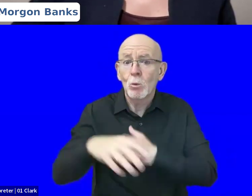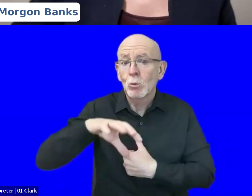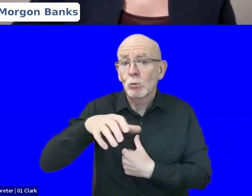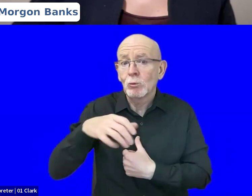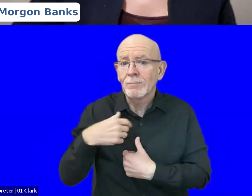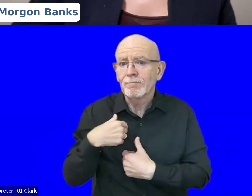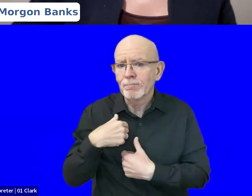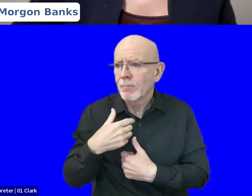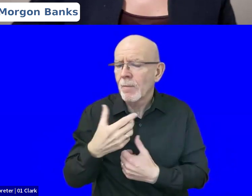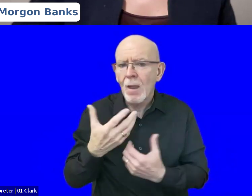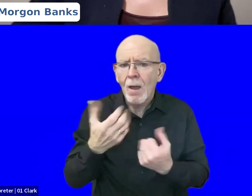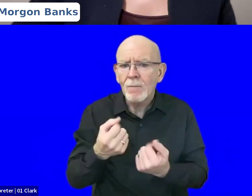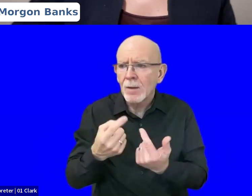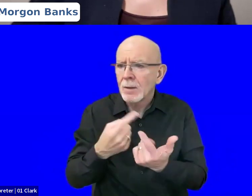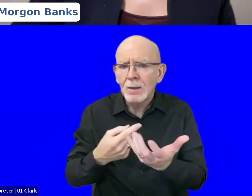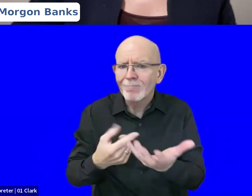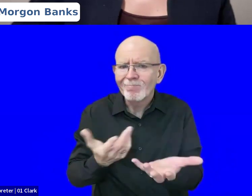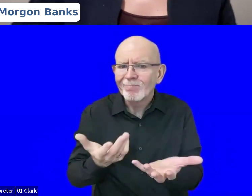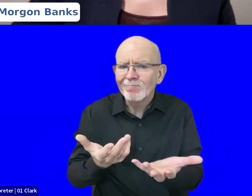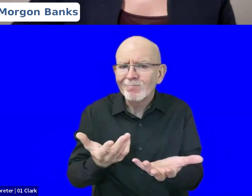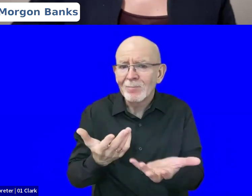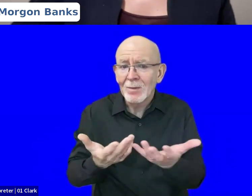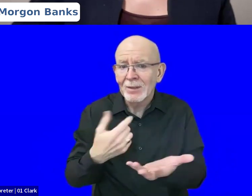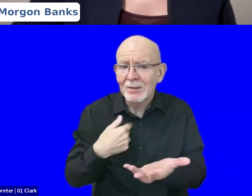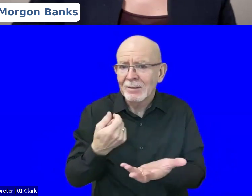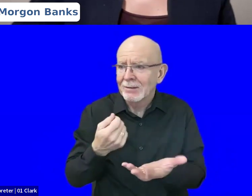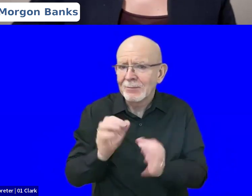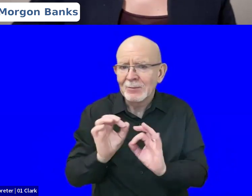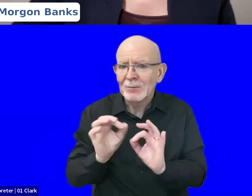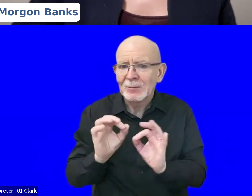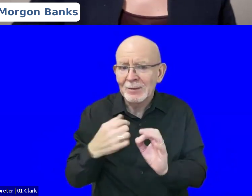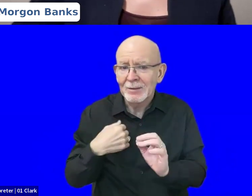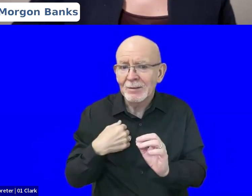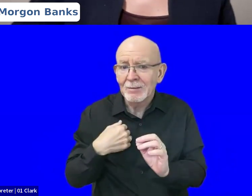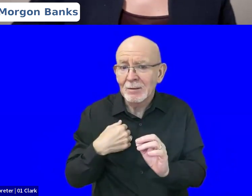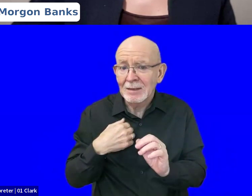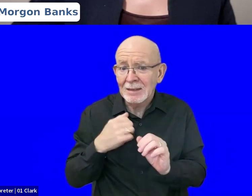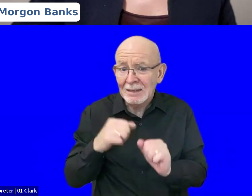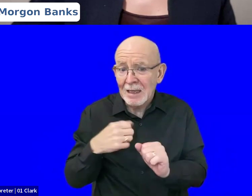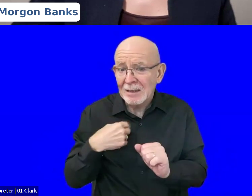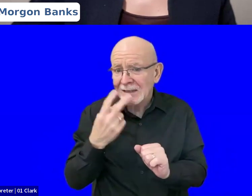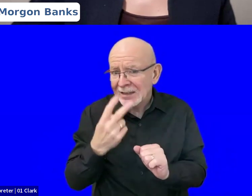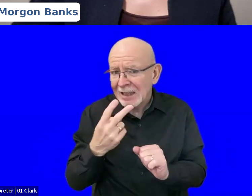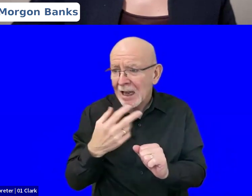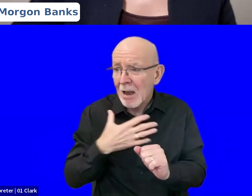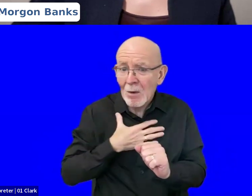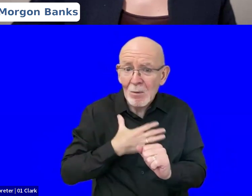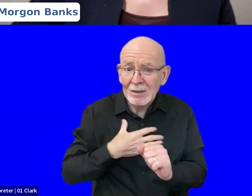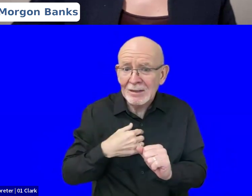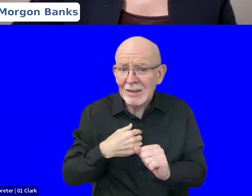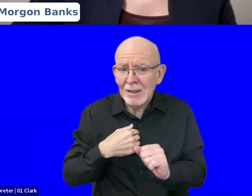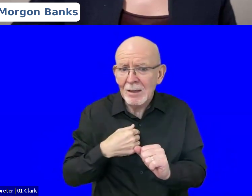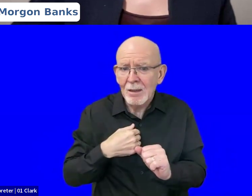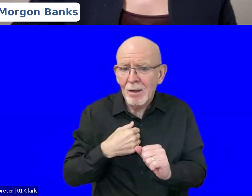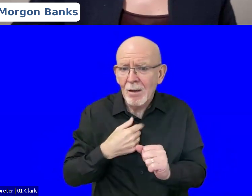and therefore I'm not spending very much. So the economic well-being of the household is only being affected a small